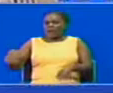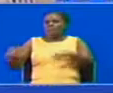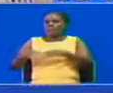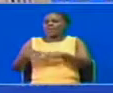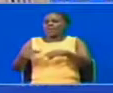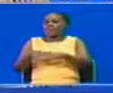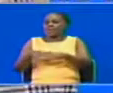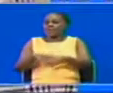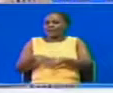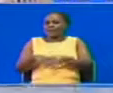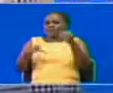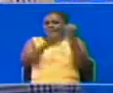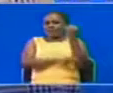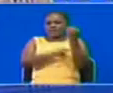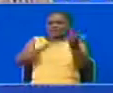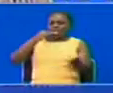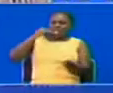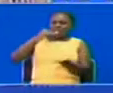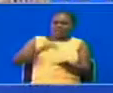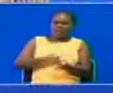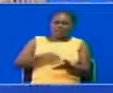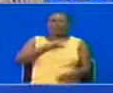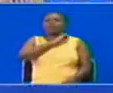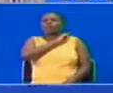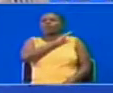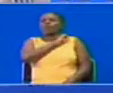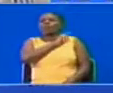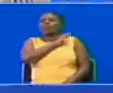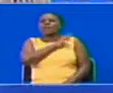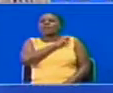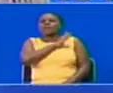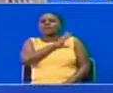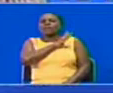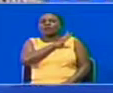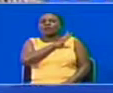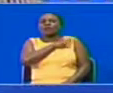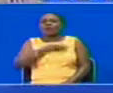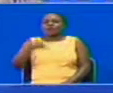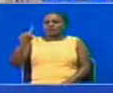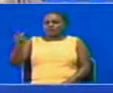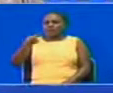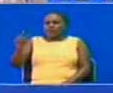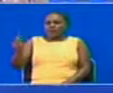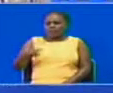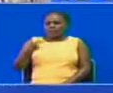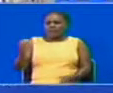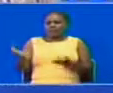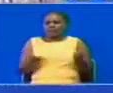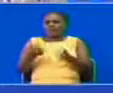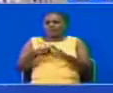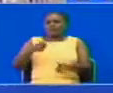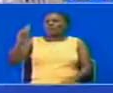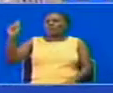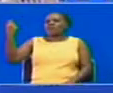states have written to us on complaints about volumes of illegal traffic originating from